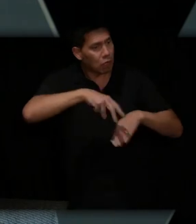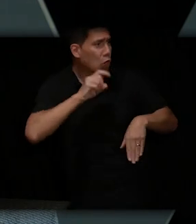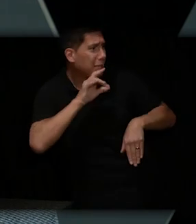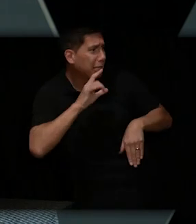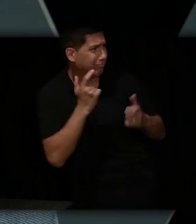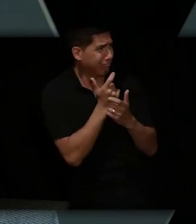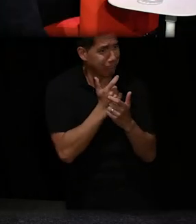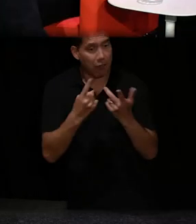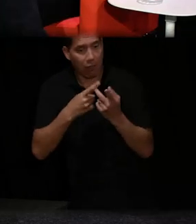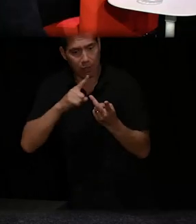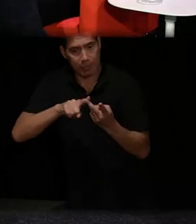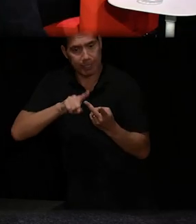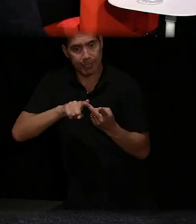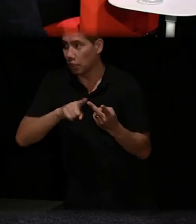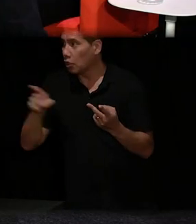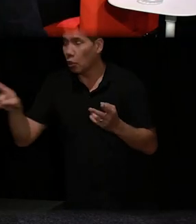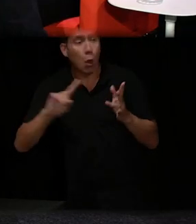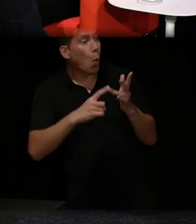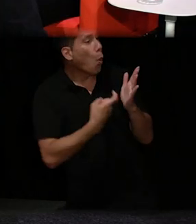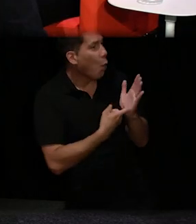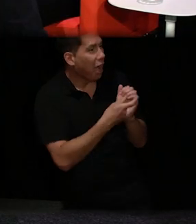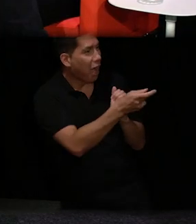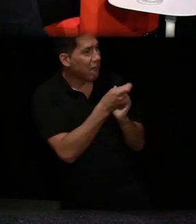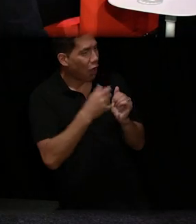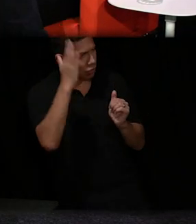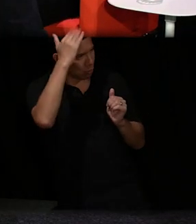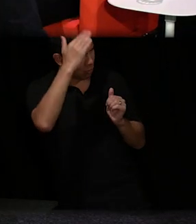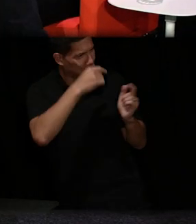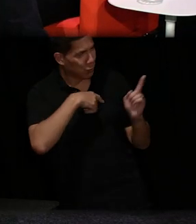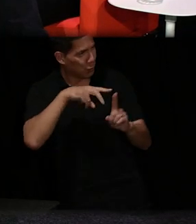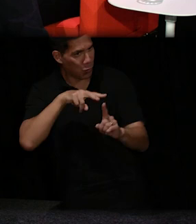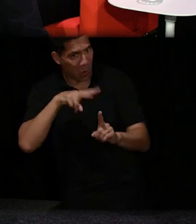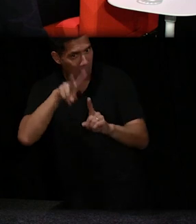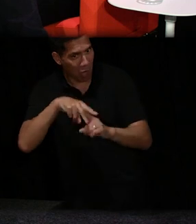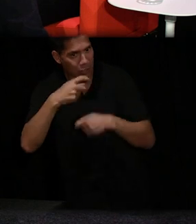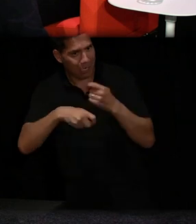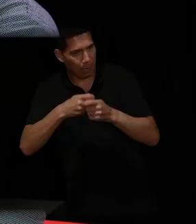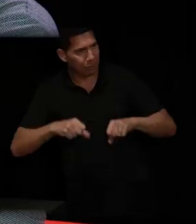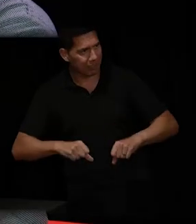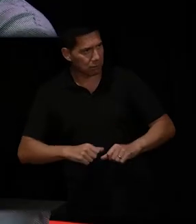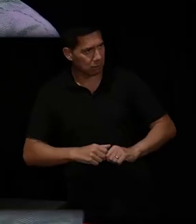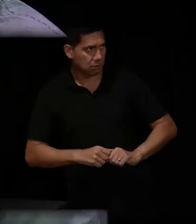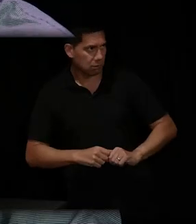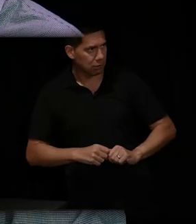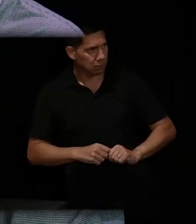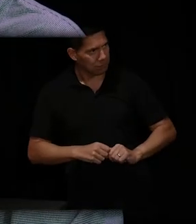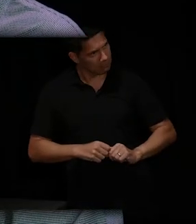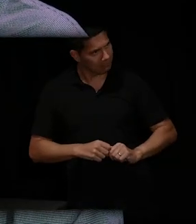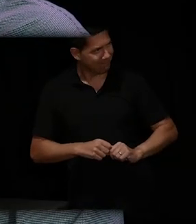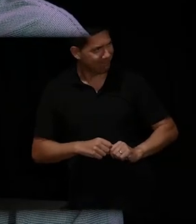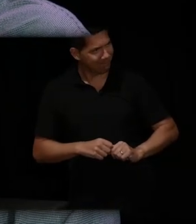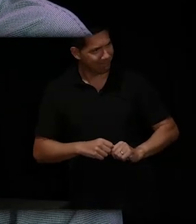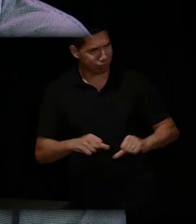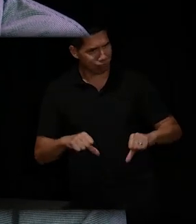one is... Or invites Donald Trump to apply to be president. Yeah, yeah. Bummer. That was rough. Was